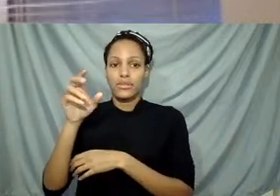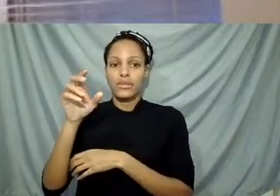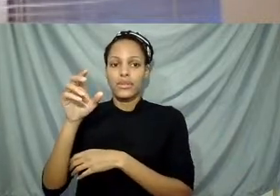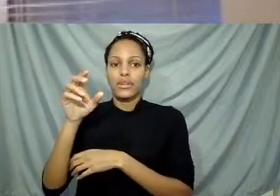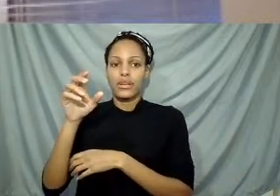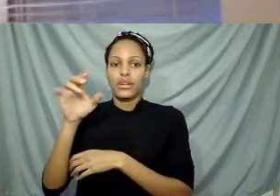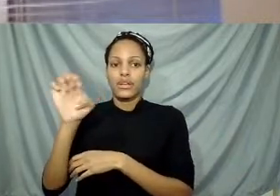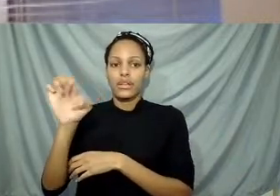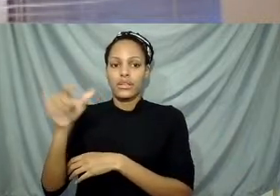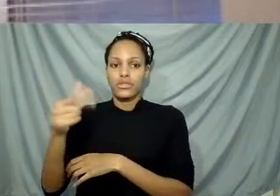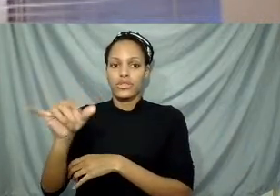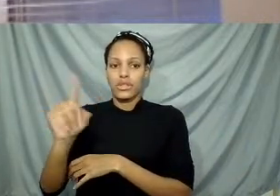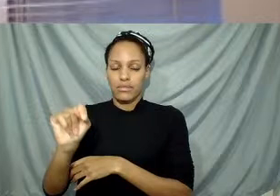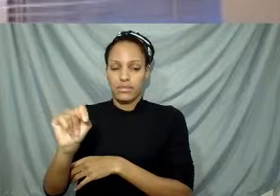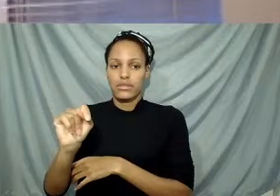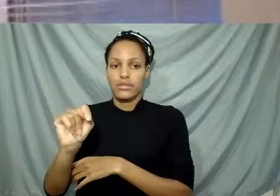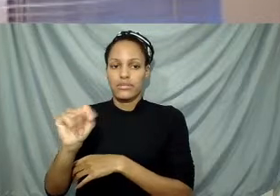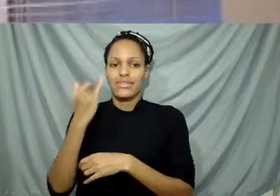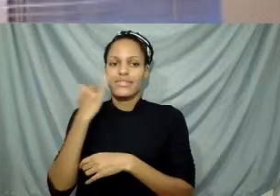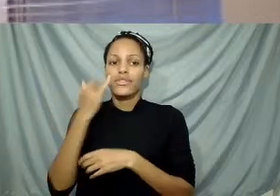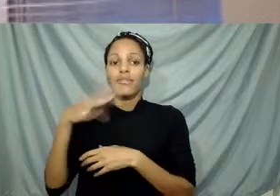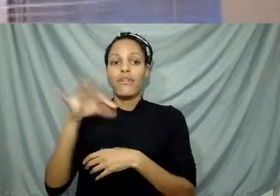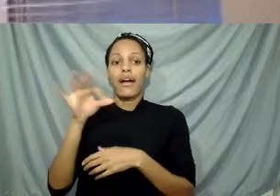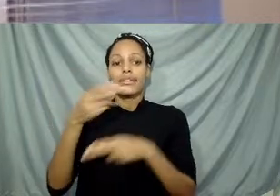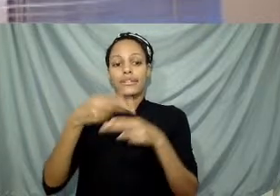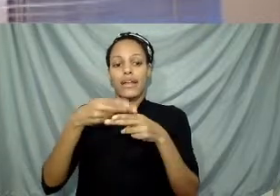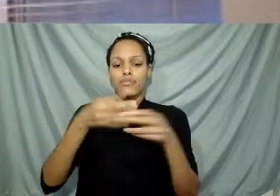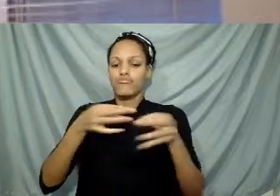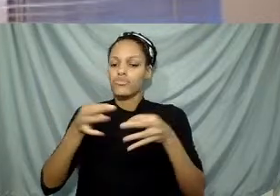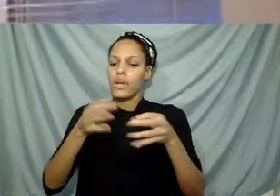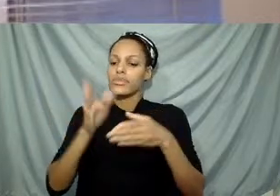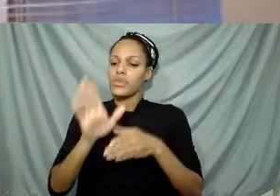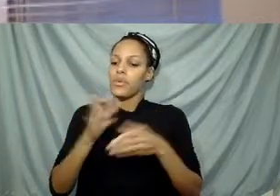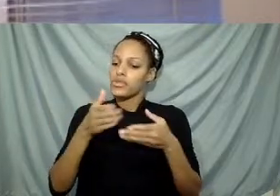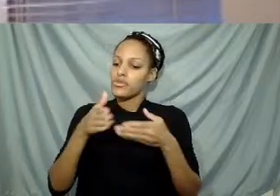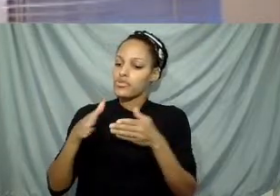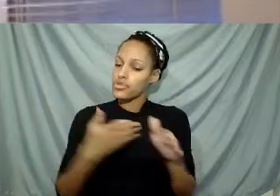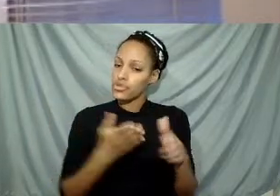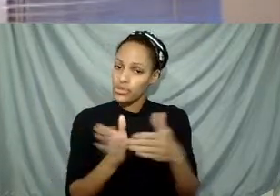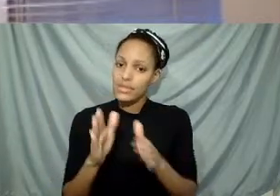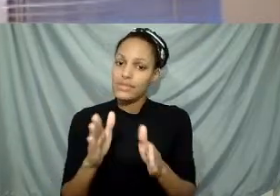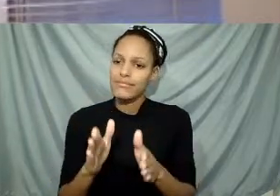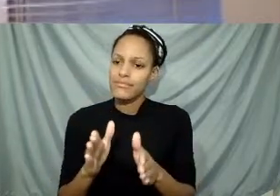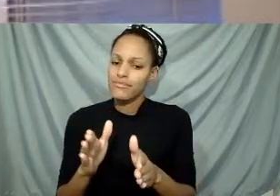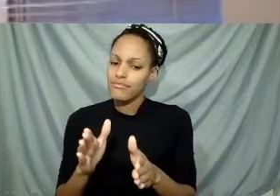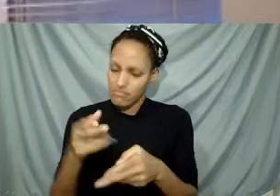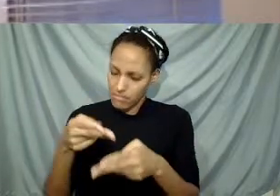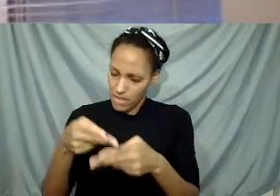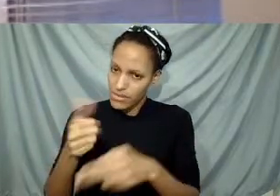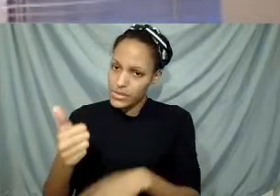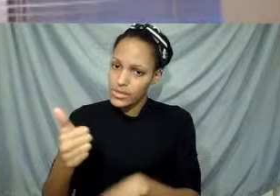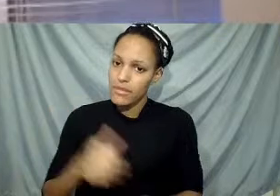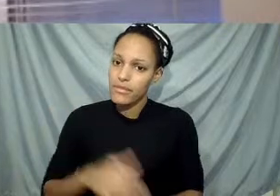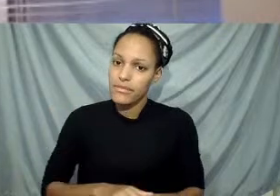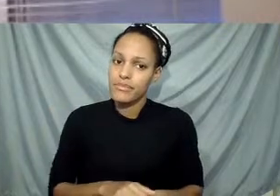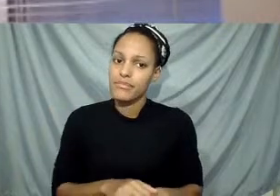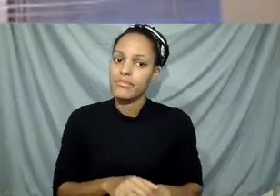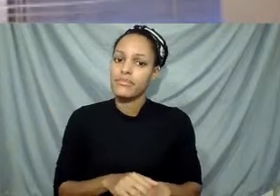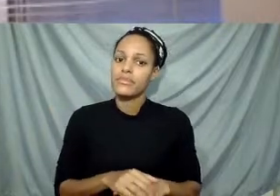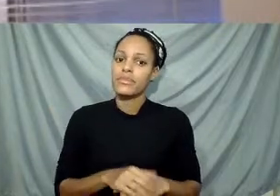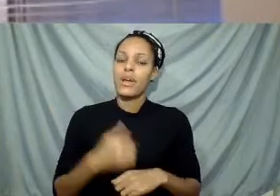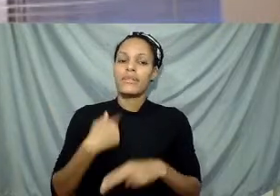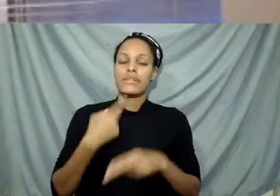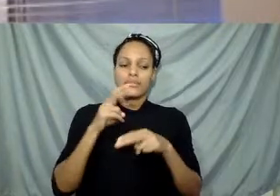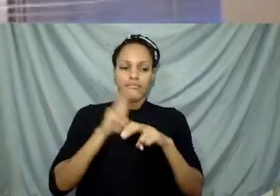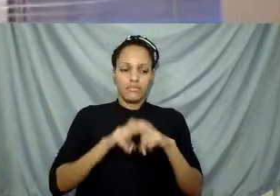find a name that describes your path, then do that, you know? And so while sitting on the Pyramid of